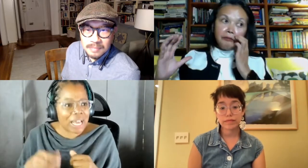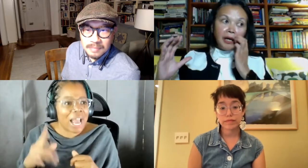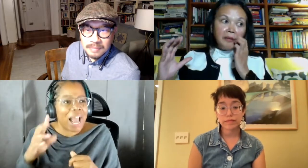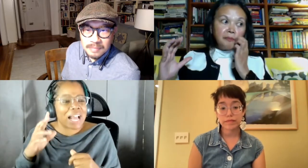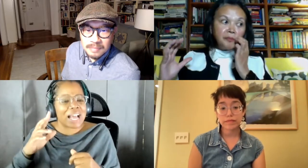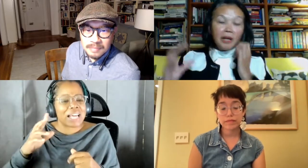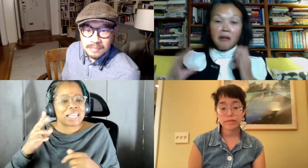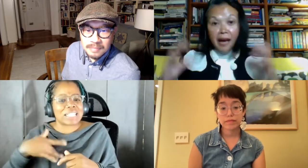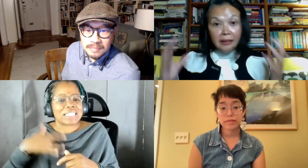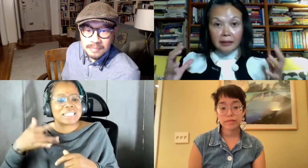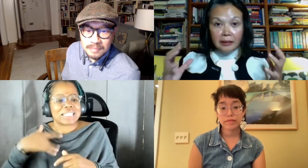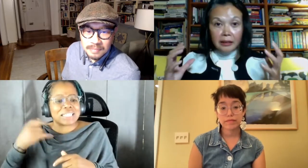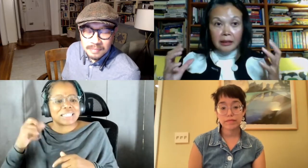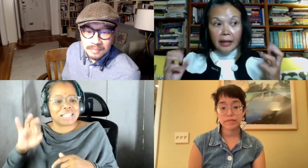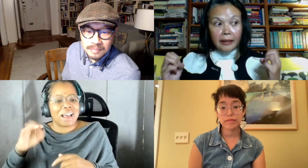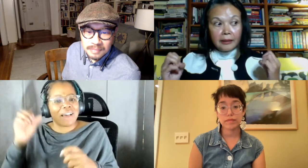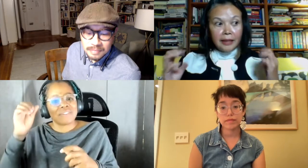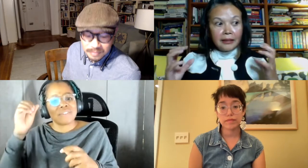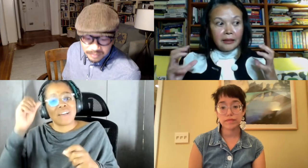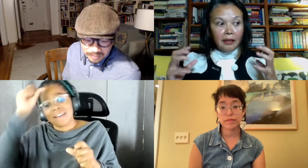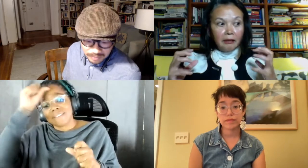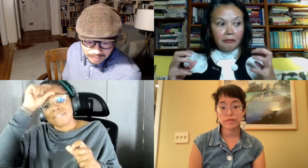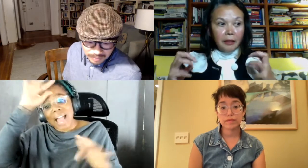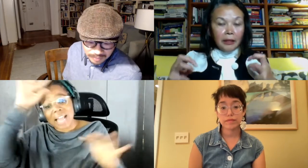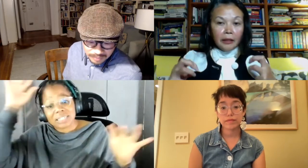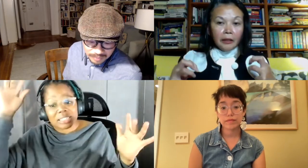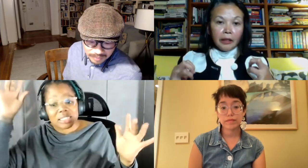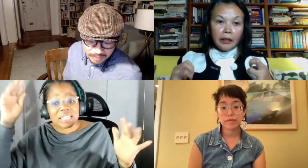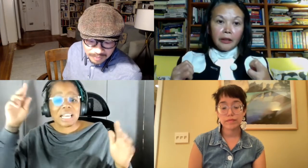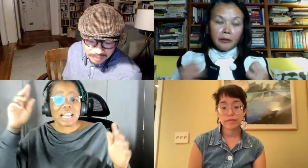of fantasy and the sense of